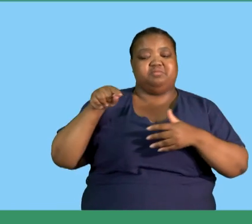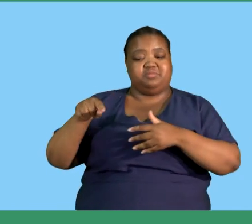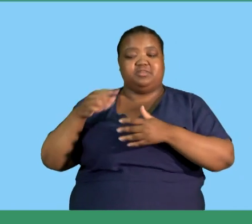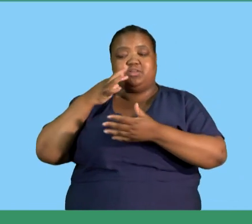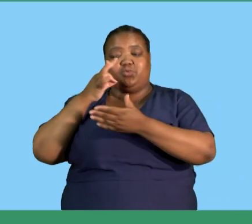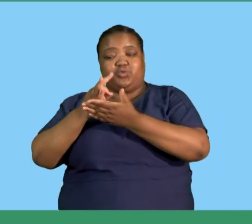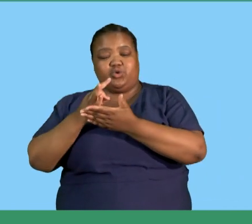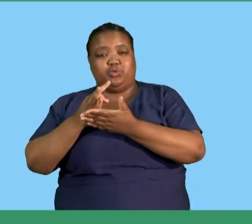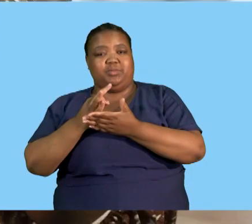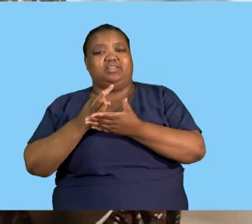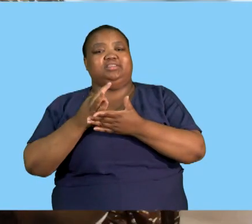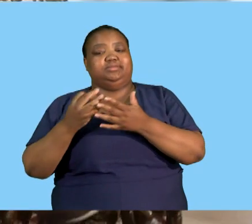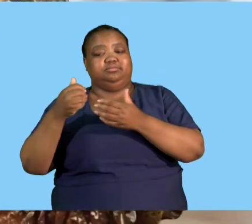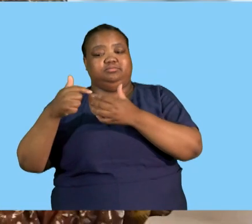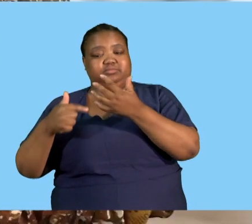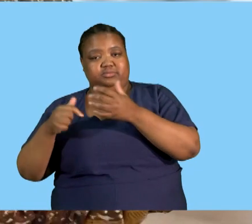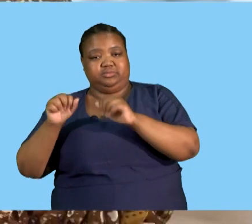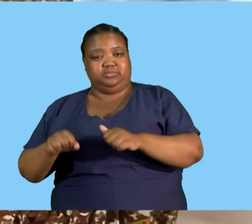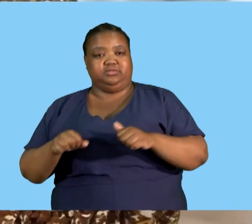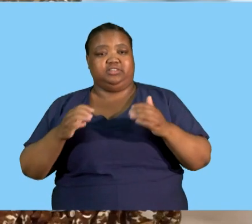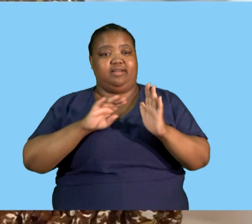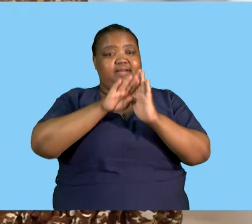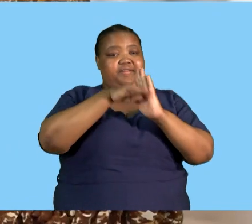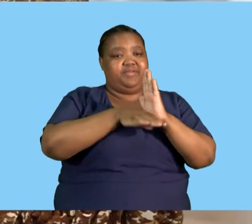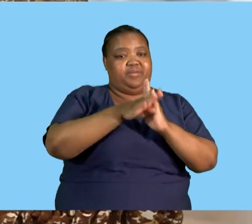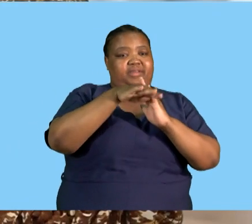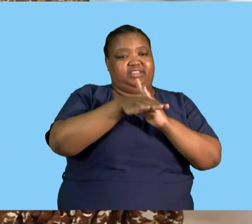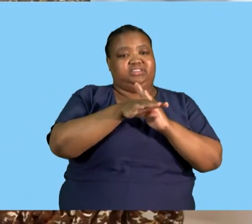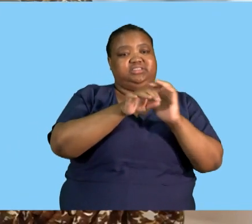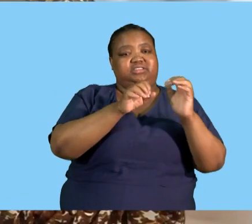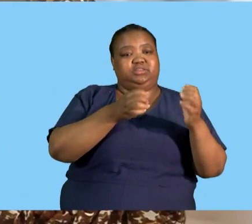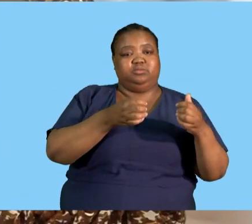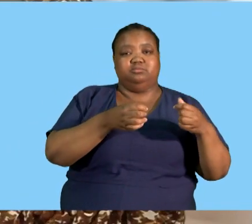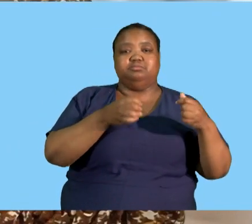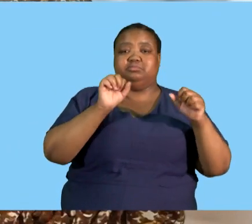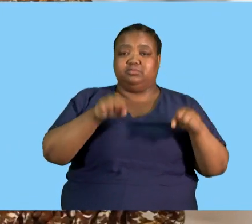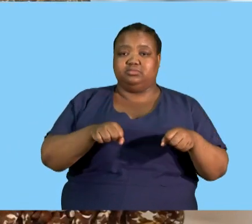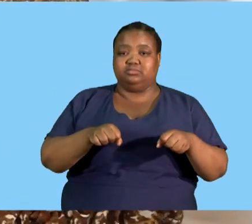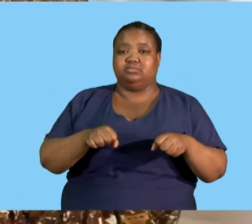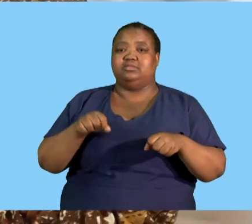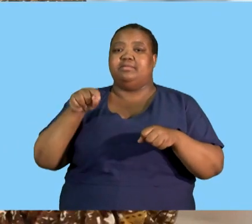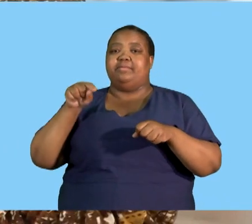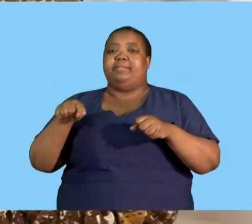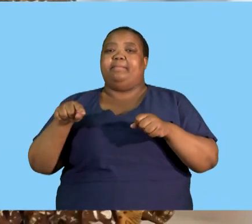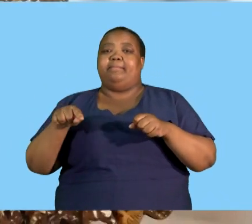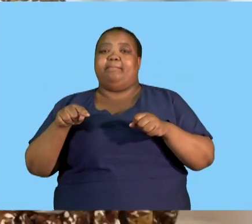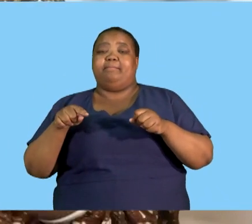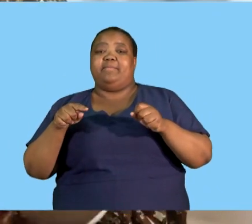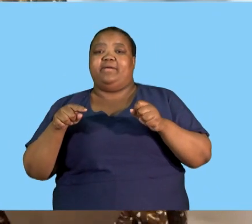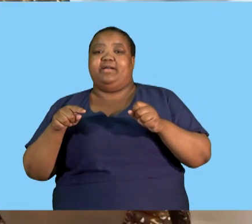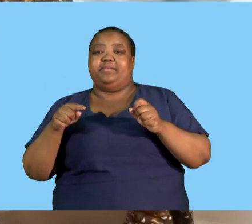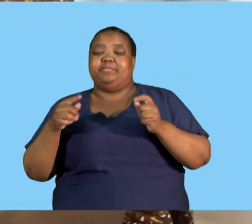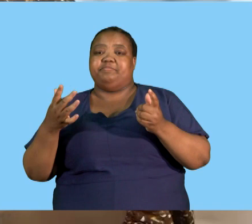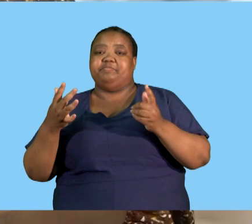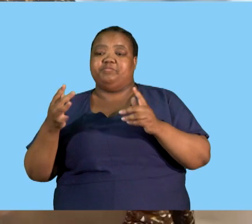a recommendation. It is linking. So we cannot speak about inflation, but yet the recommendation, we are saying consider the exchange rate. It does